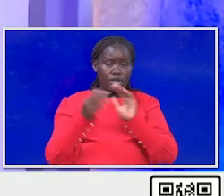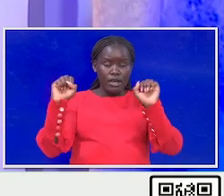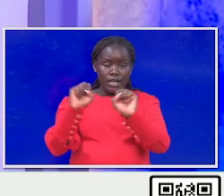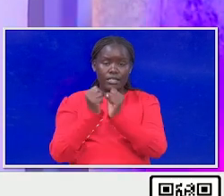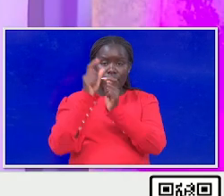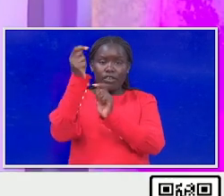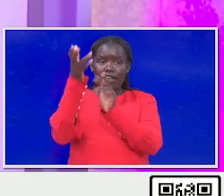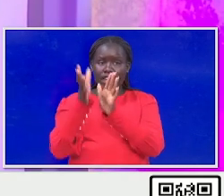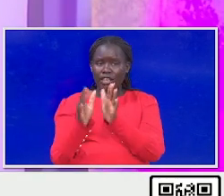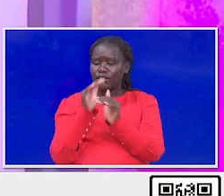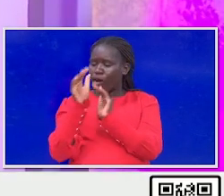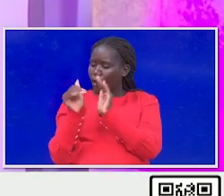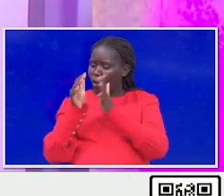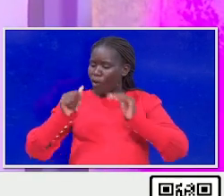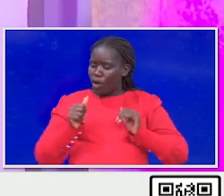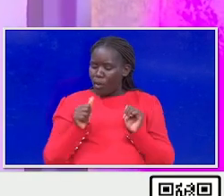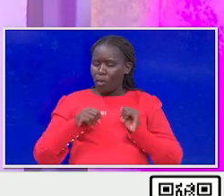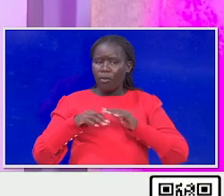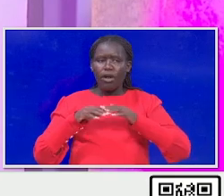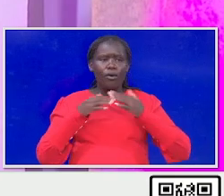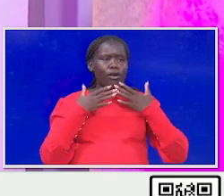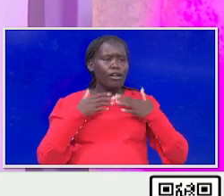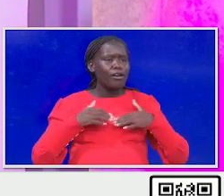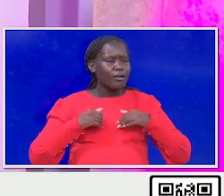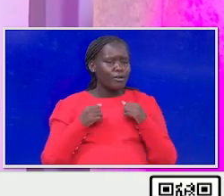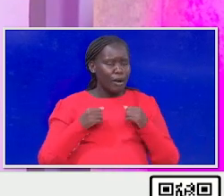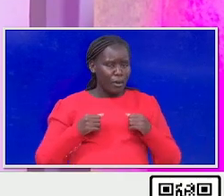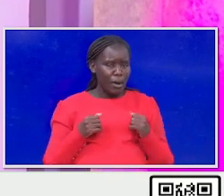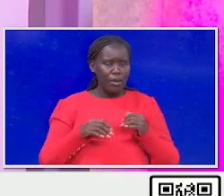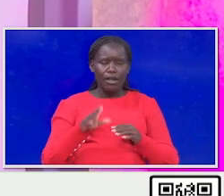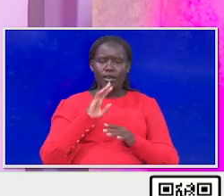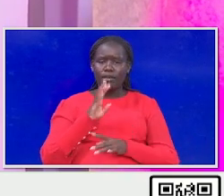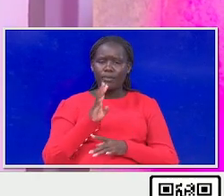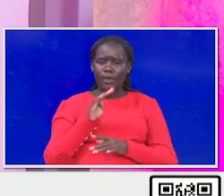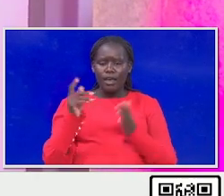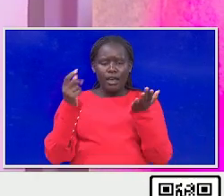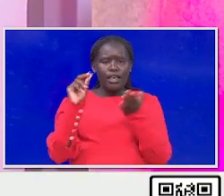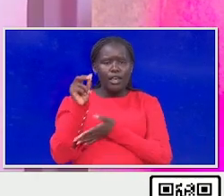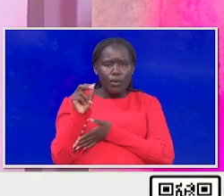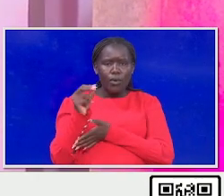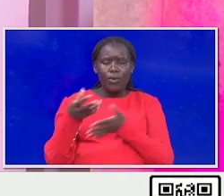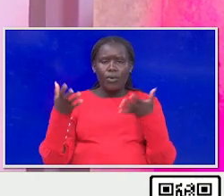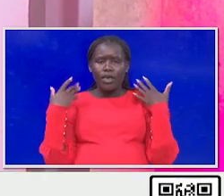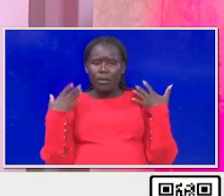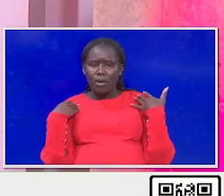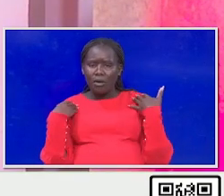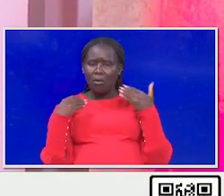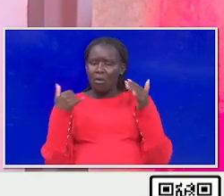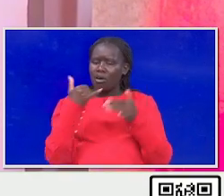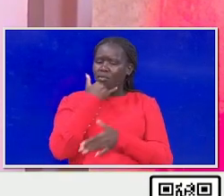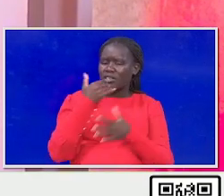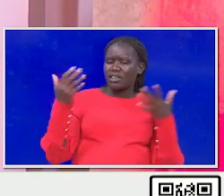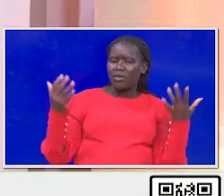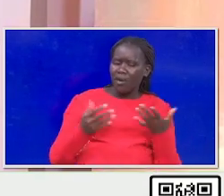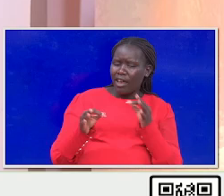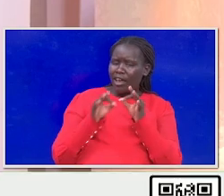quote. Kila mtu alikuwa anafurahi, nikiongea Kikuyu, nikiongea Kimeru, nikishinda kwa mlima, nikisanya kura. Makosa iko wapi,